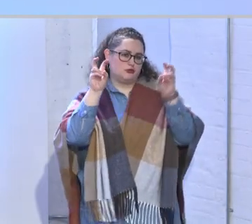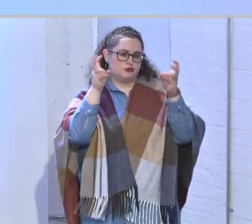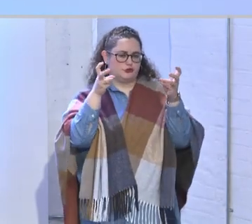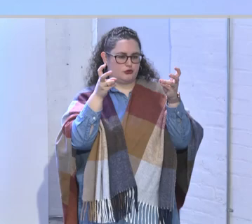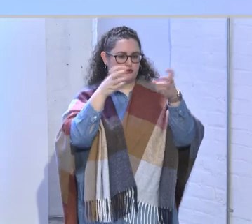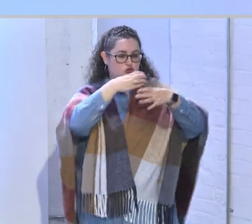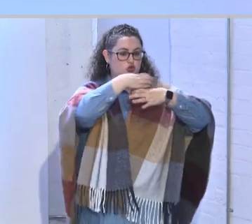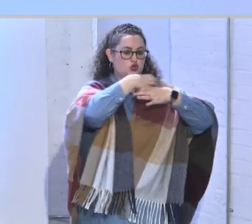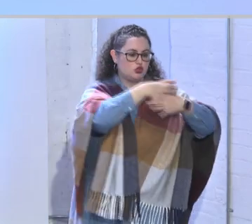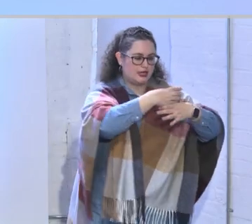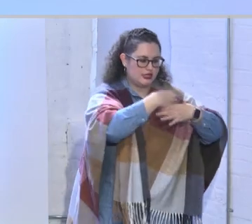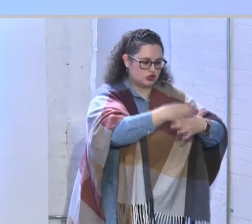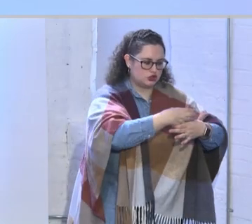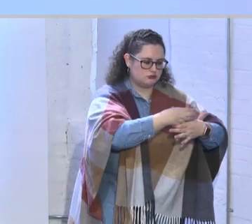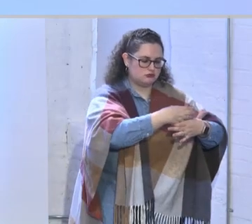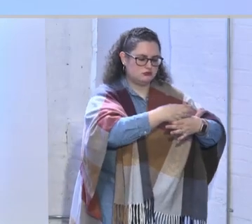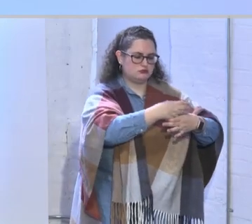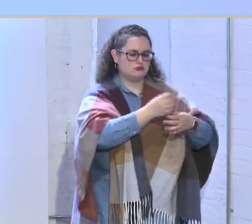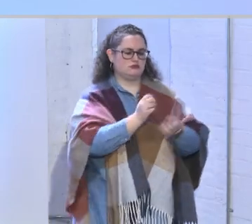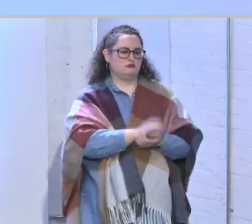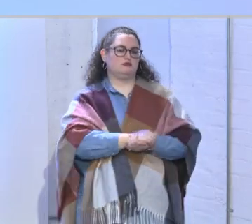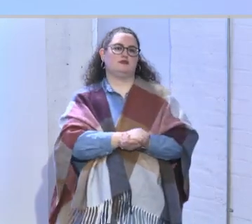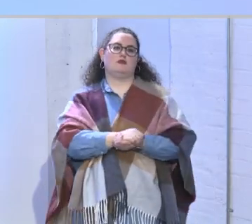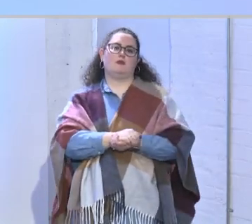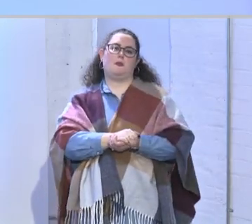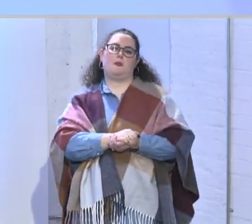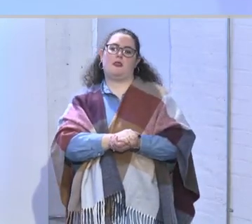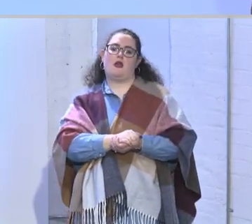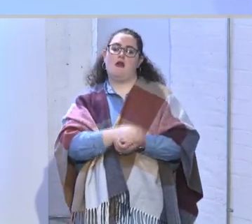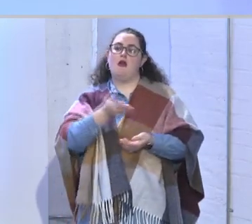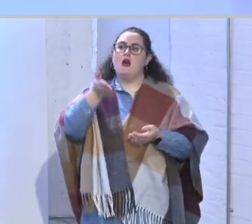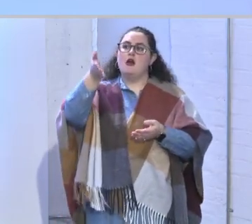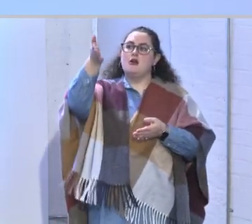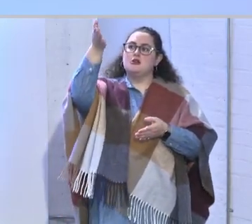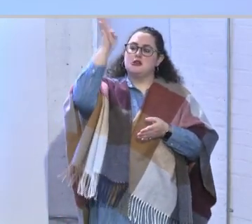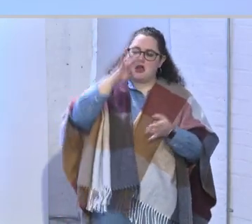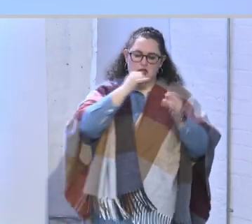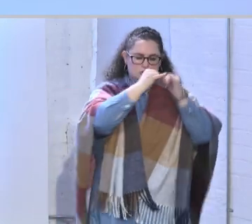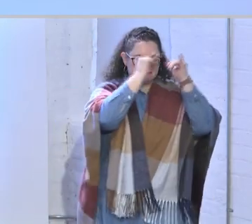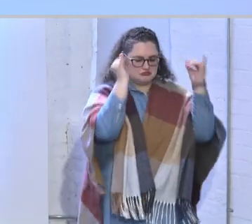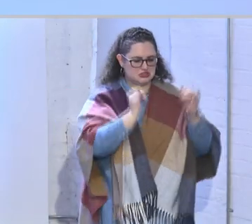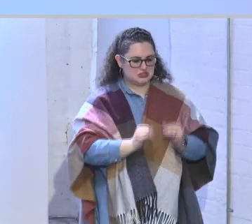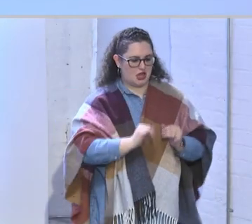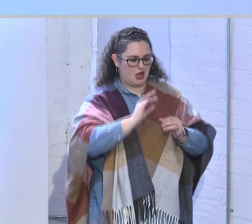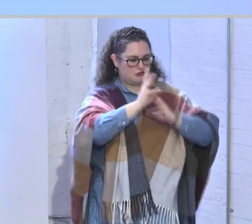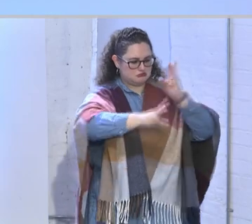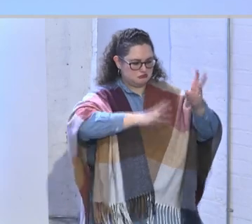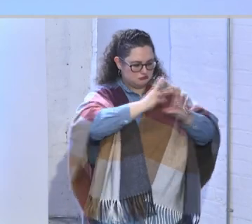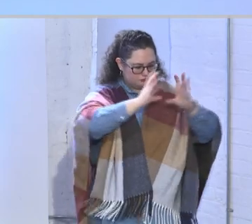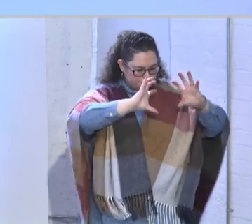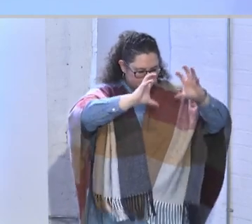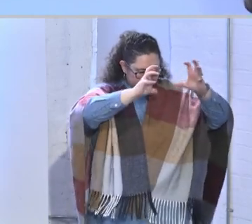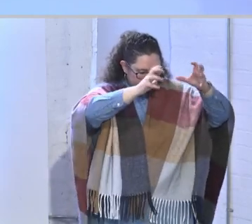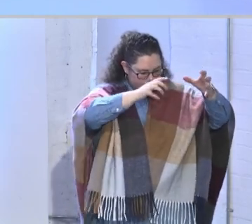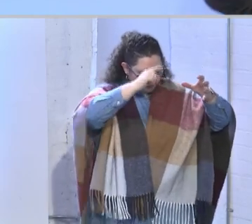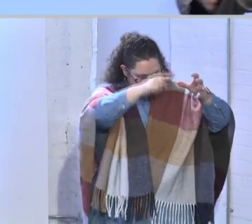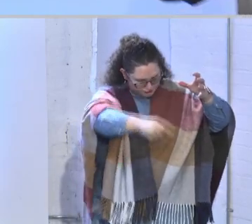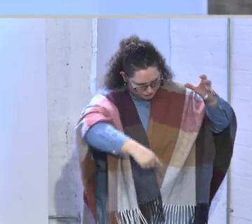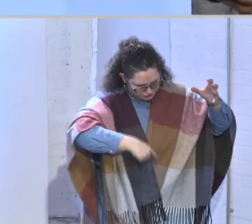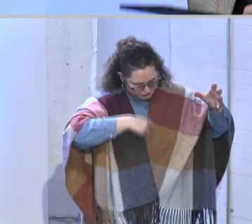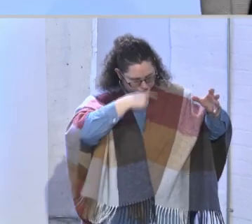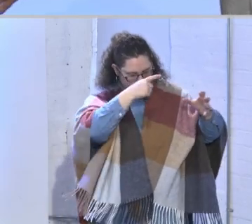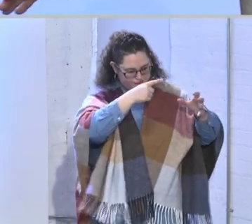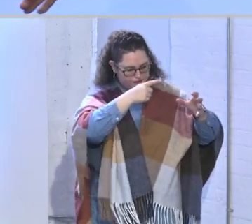with it, creation order. In other words, when God's design is followed,